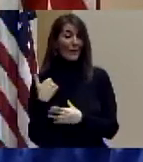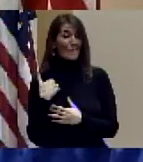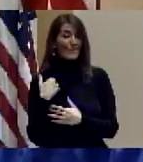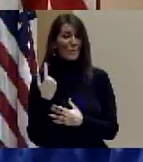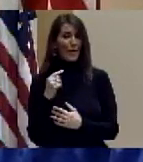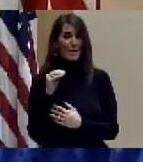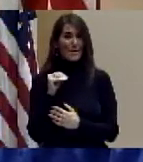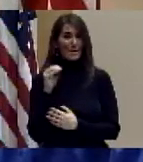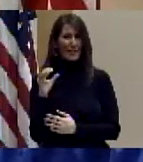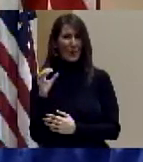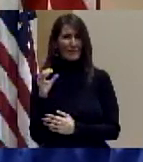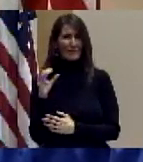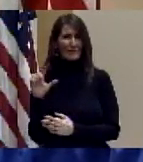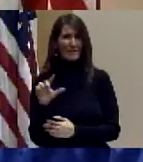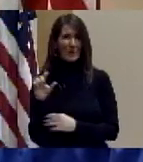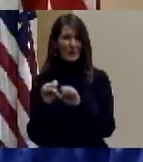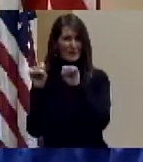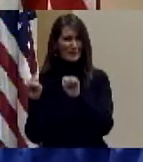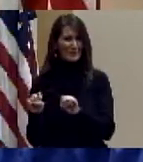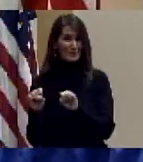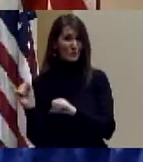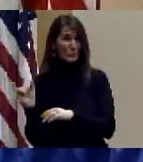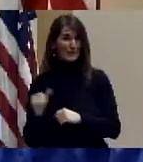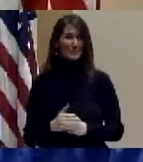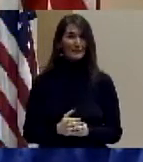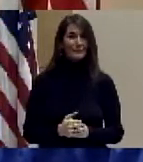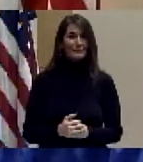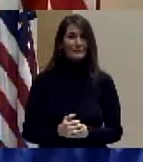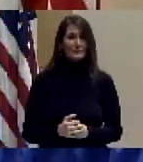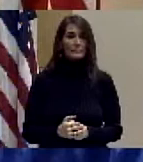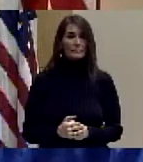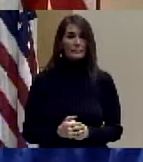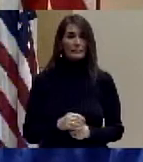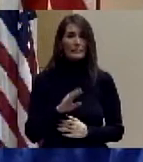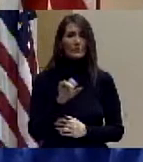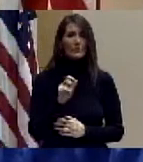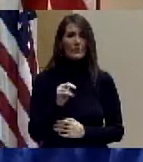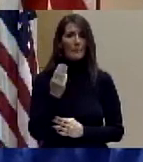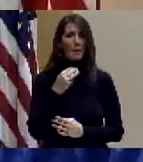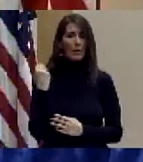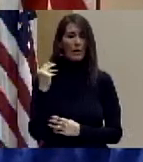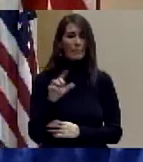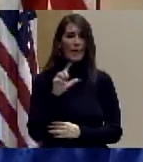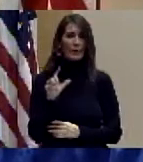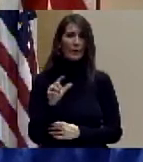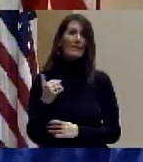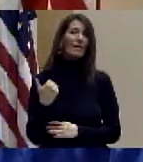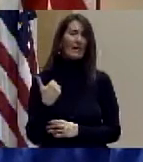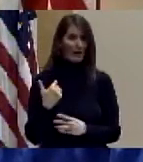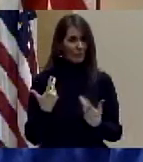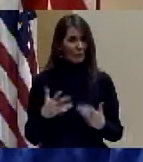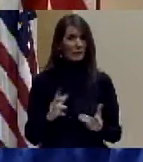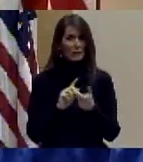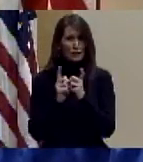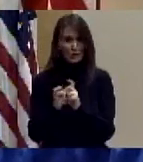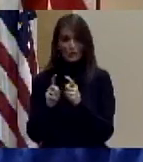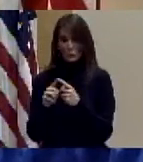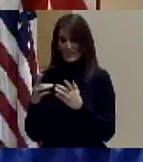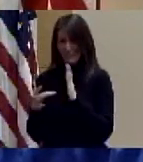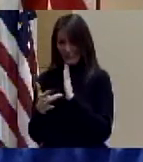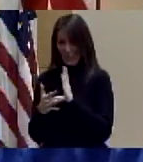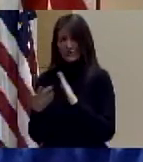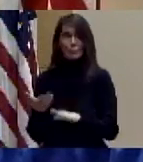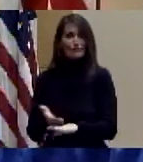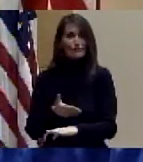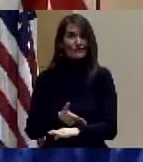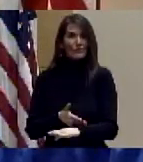County Library System holder, the Brighton Memorial Library has adopted technology. You can check out